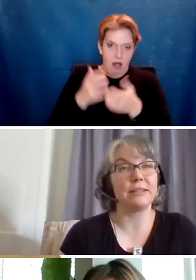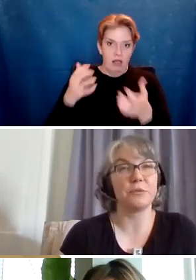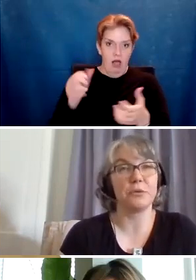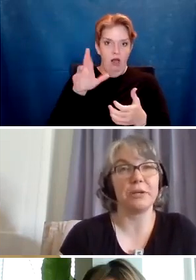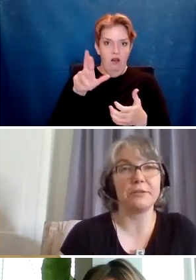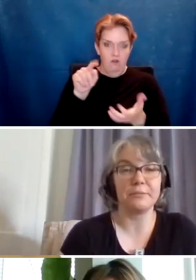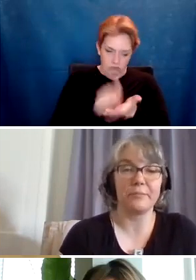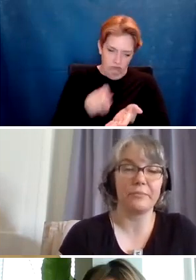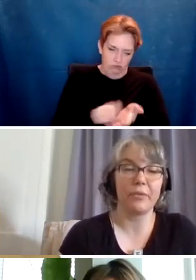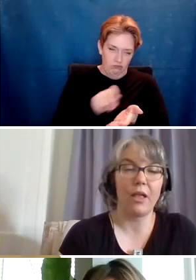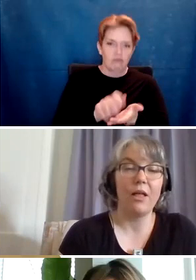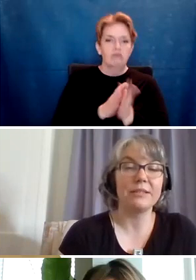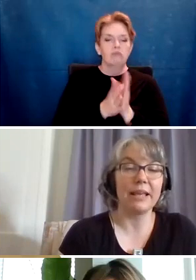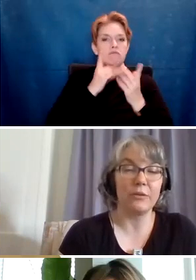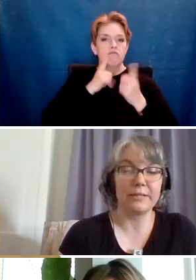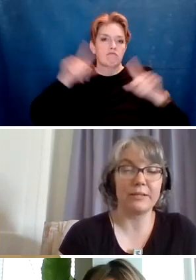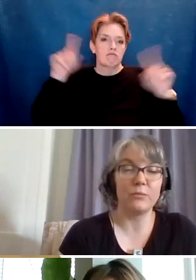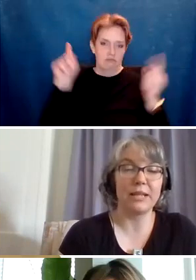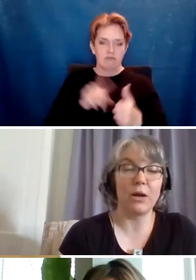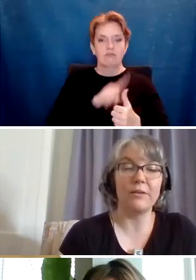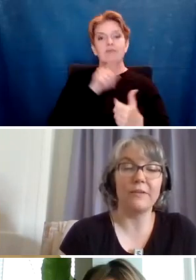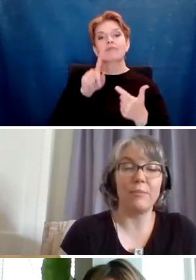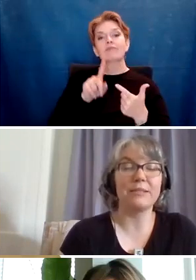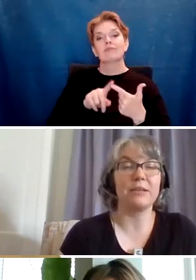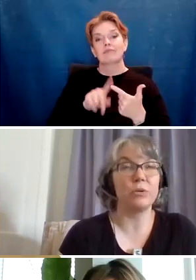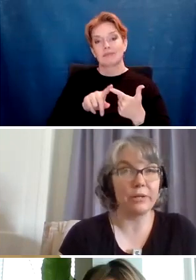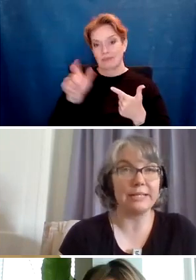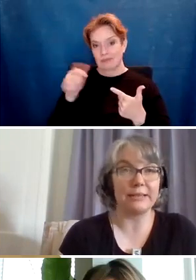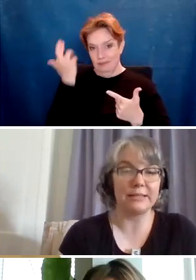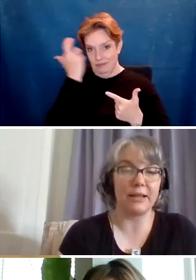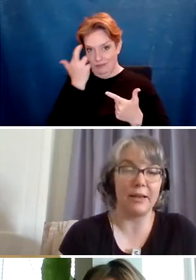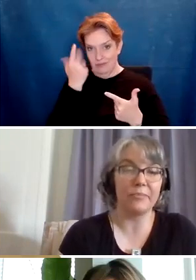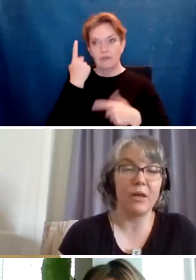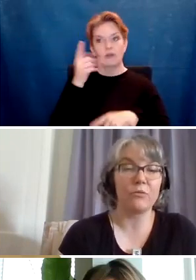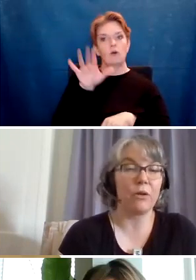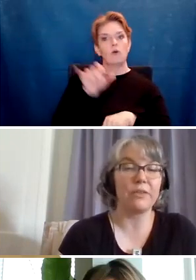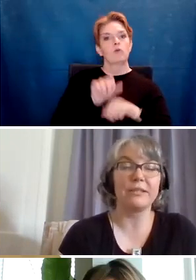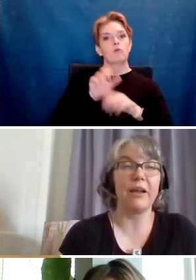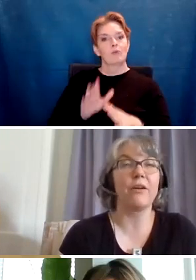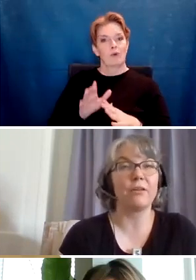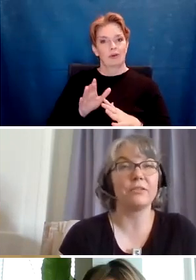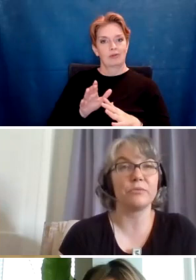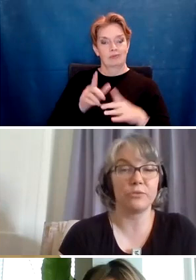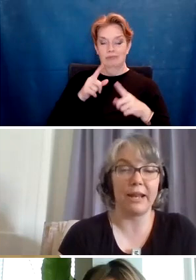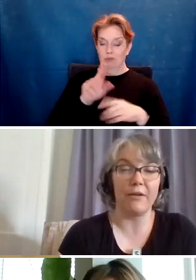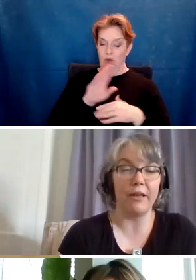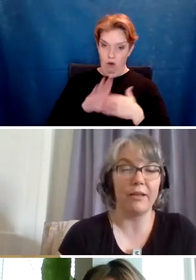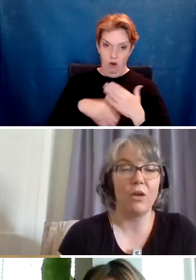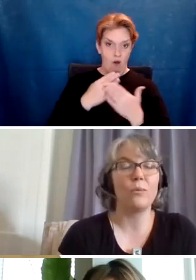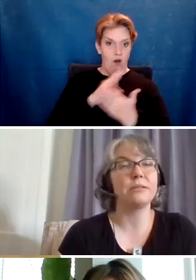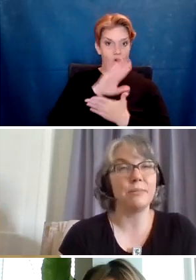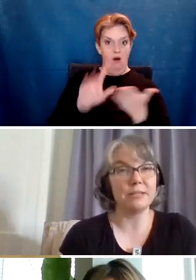enjoyed successful careers. The second reason was that one of Cammie's employees at this time, throughout the entire artist retreat